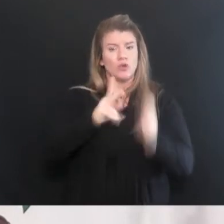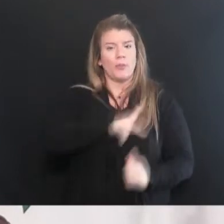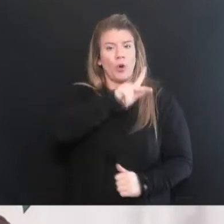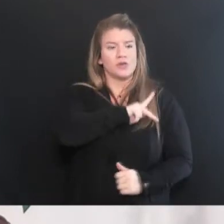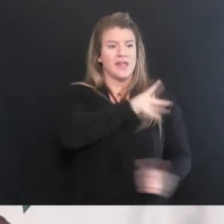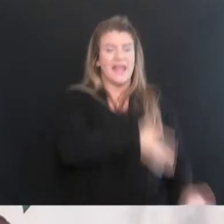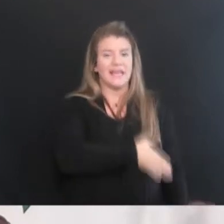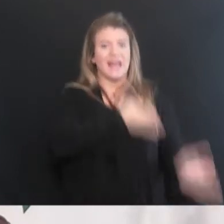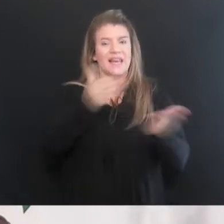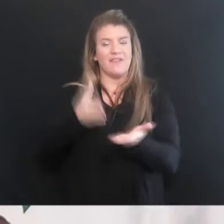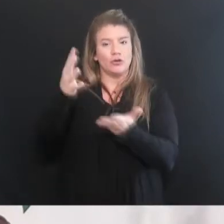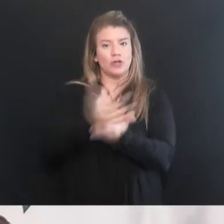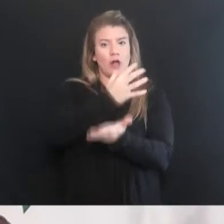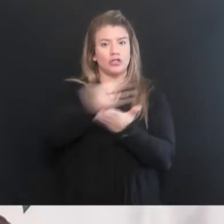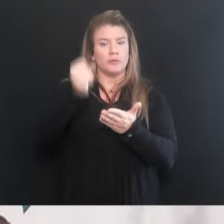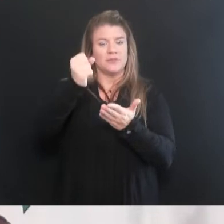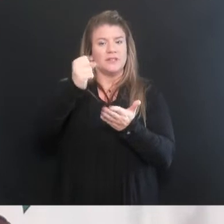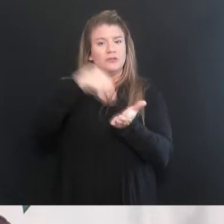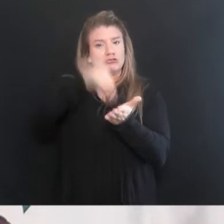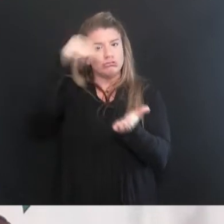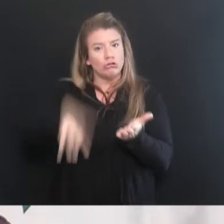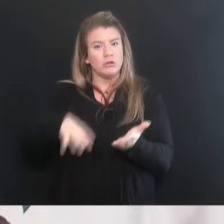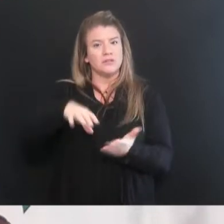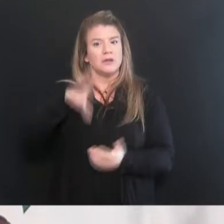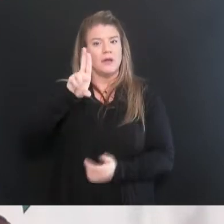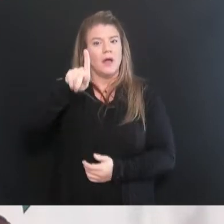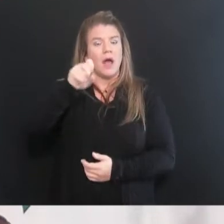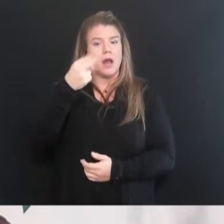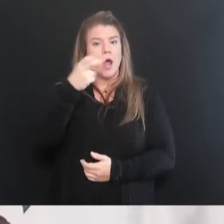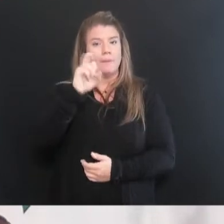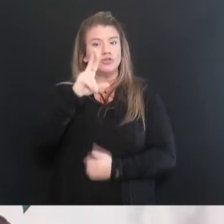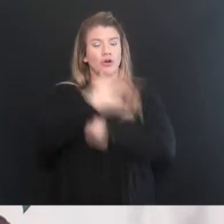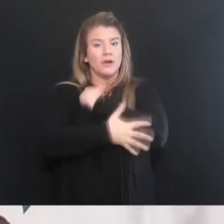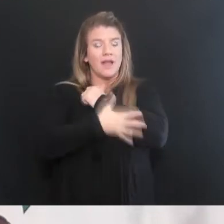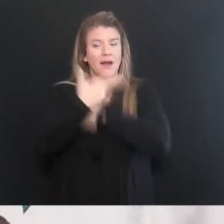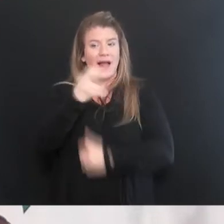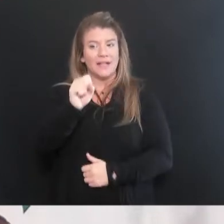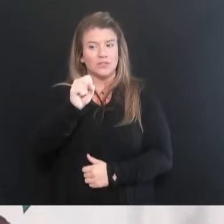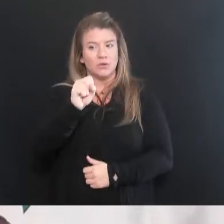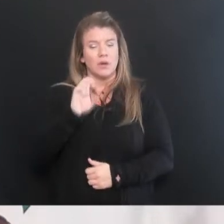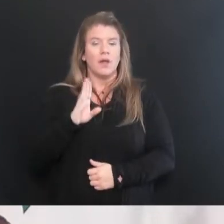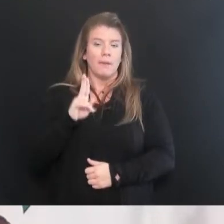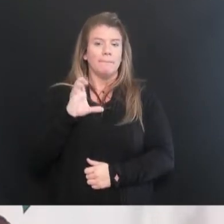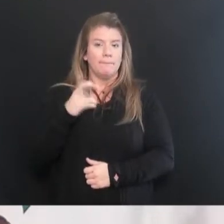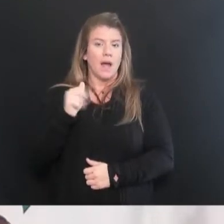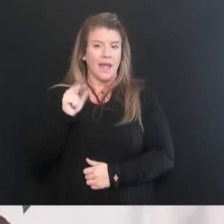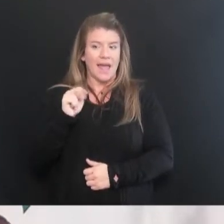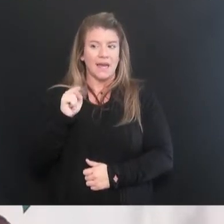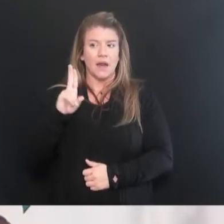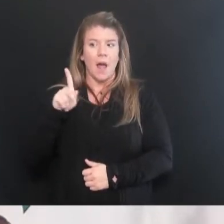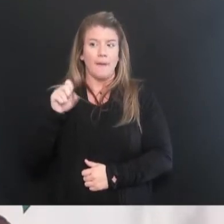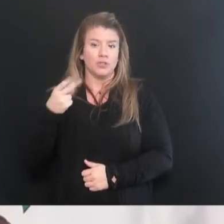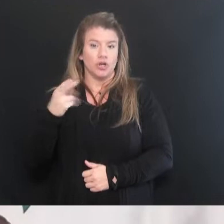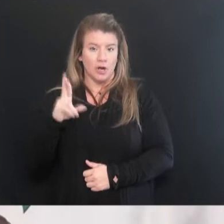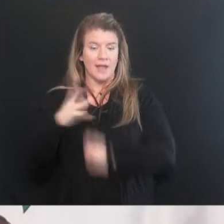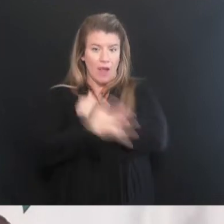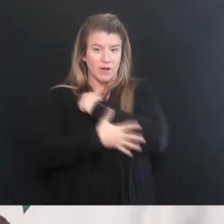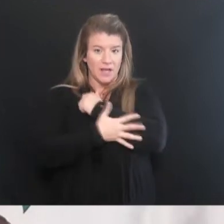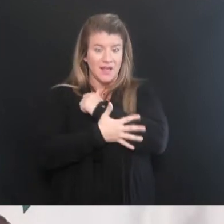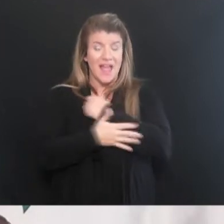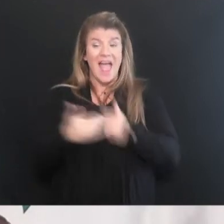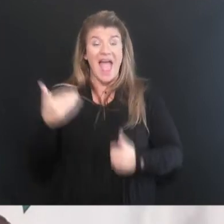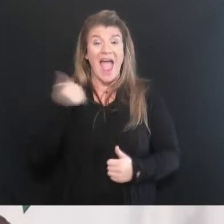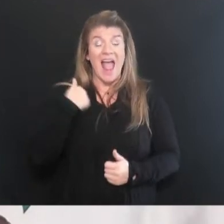scholarships to the students at Upshur County High School. At Buchanan Upshur, in Upshur County. Having